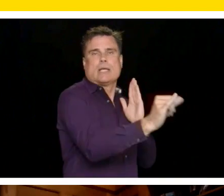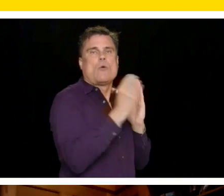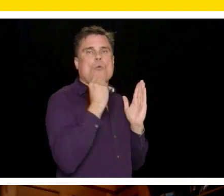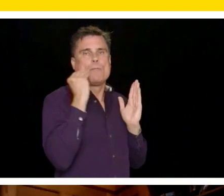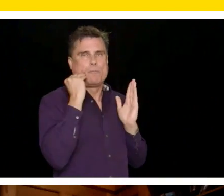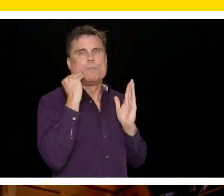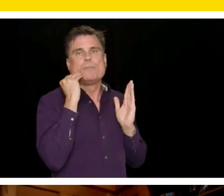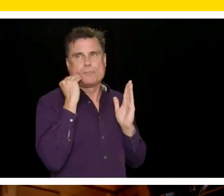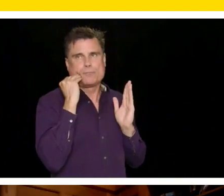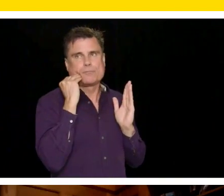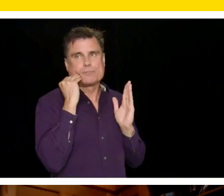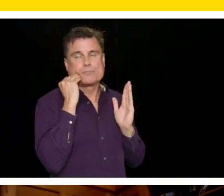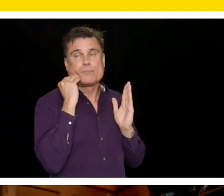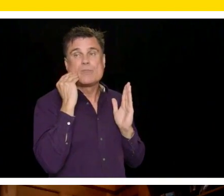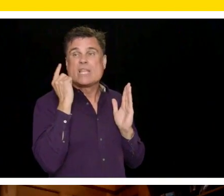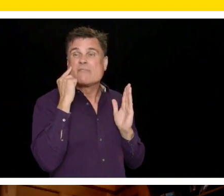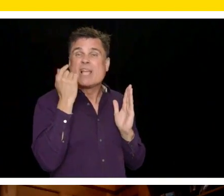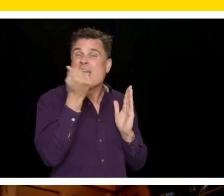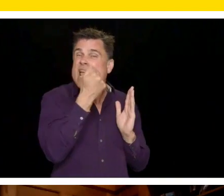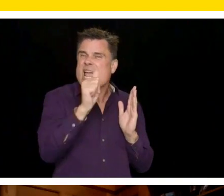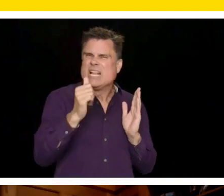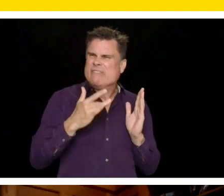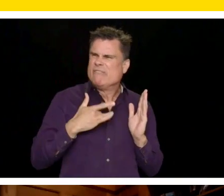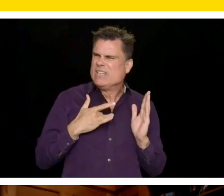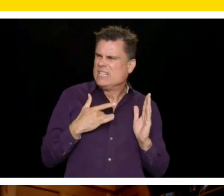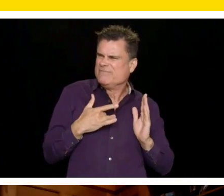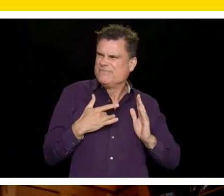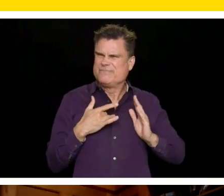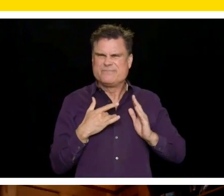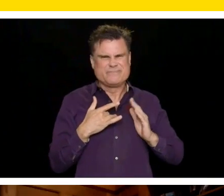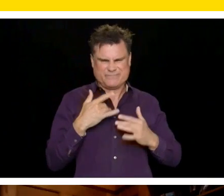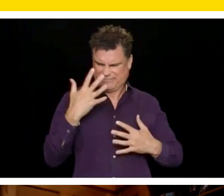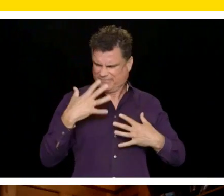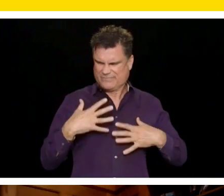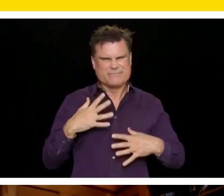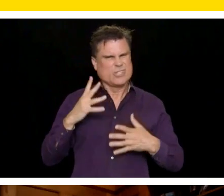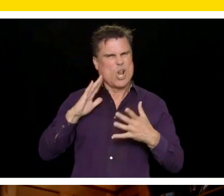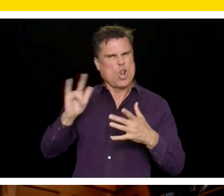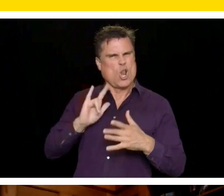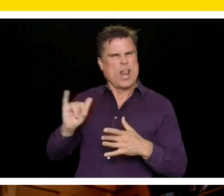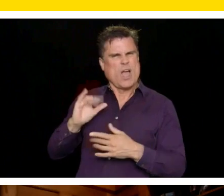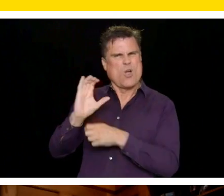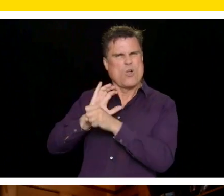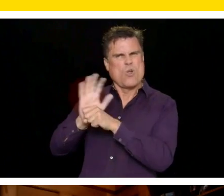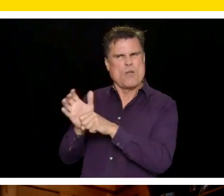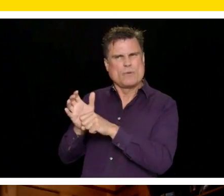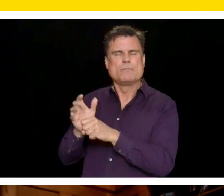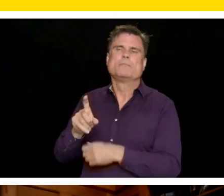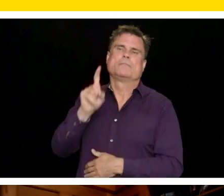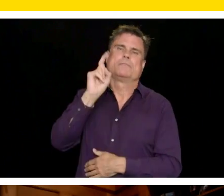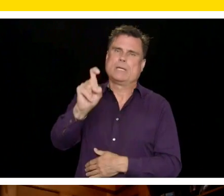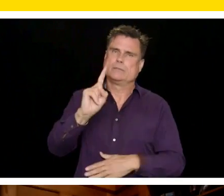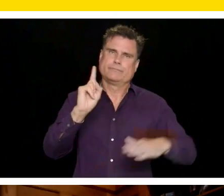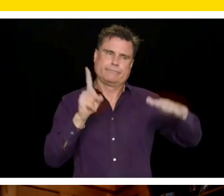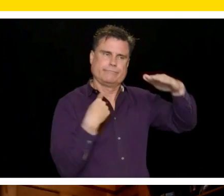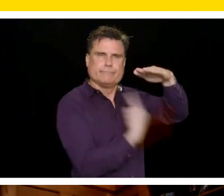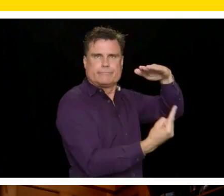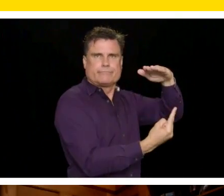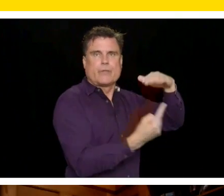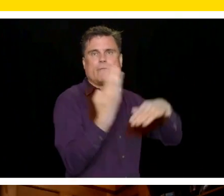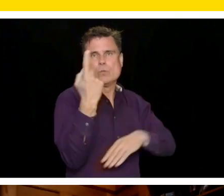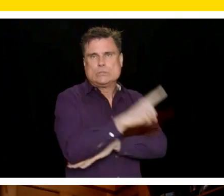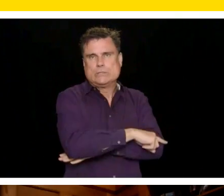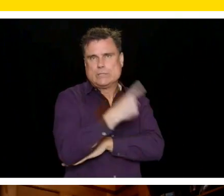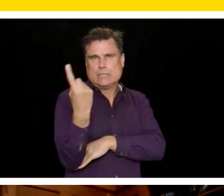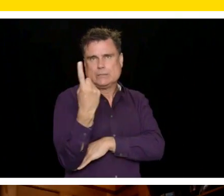they have paid sick leave as part of their EI program for this pandemic. And they're very willing